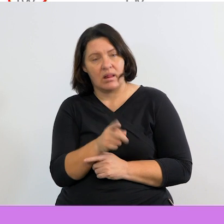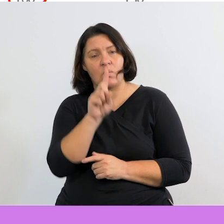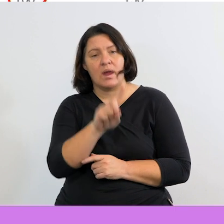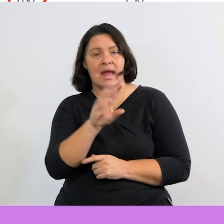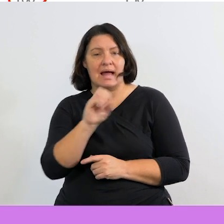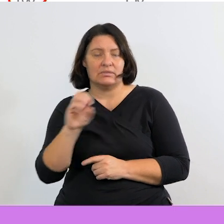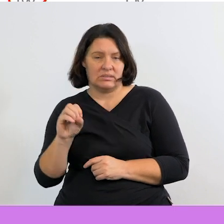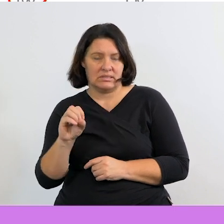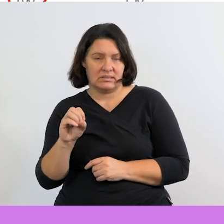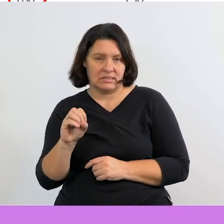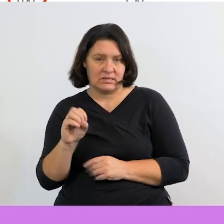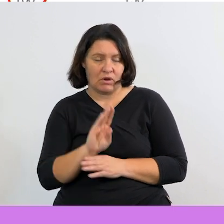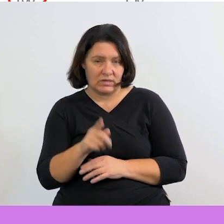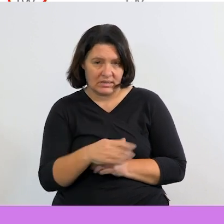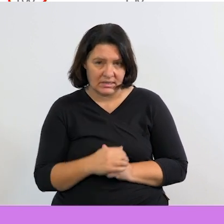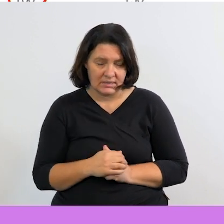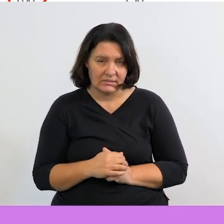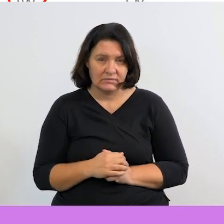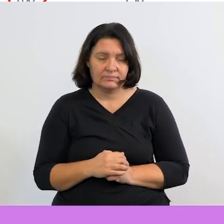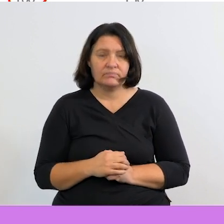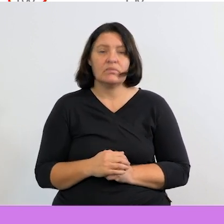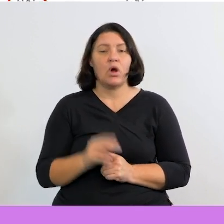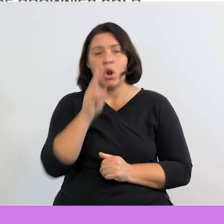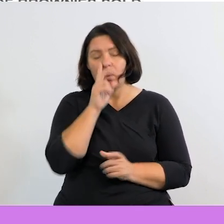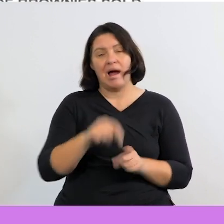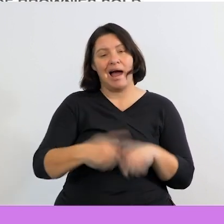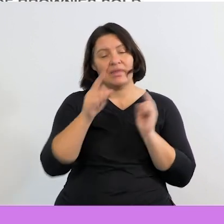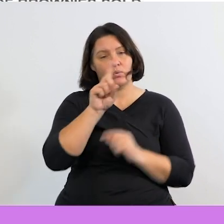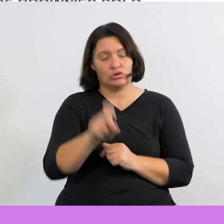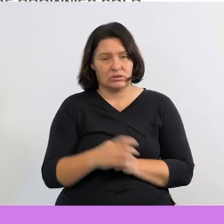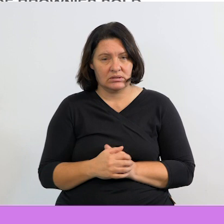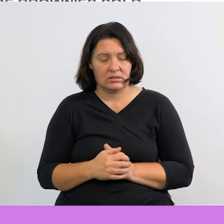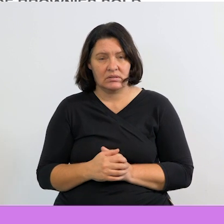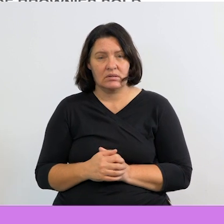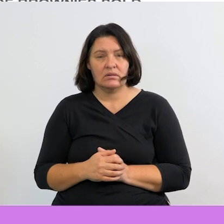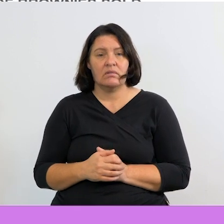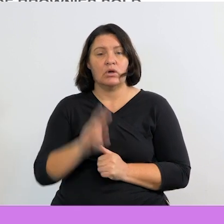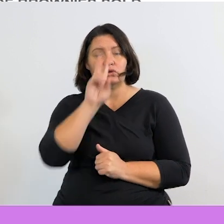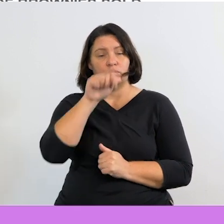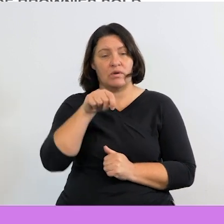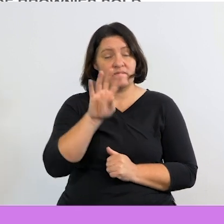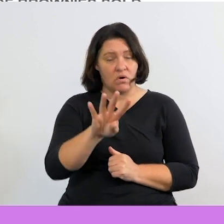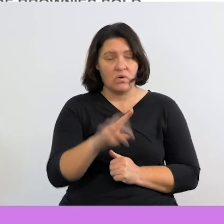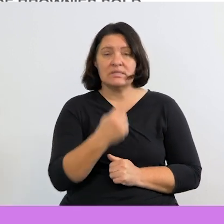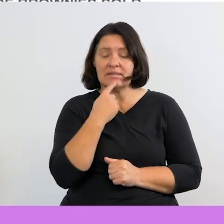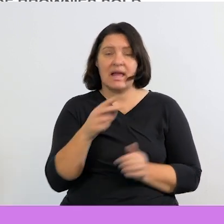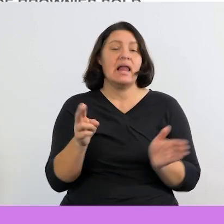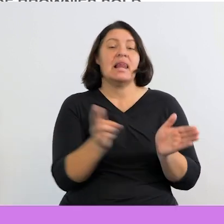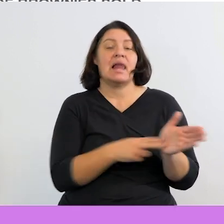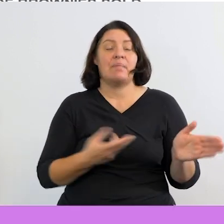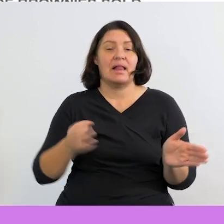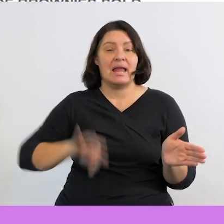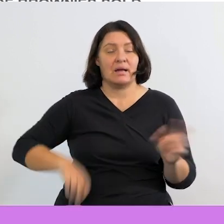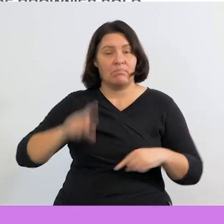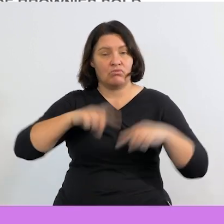be 100 brownies. Okay, right, let's look at another question. At 2.4, it says